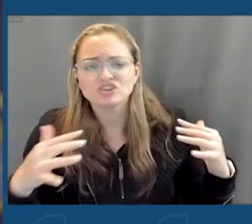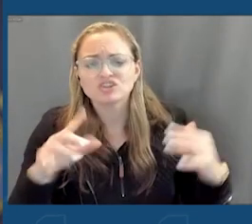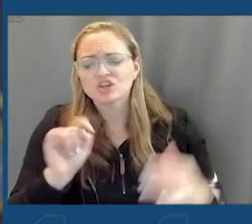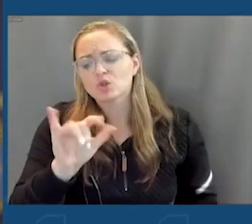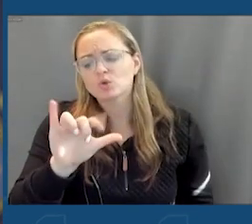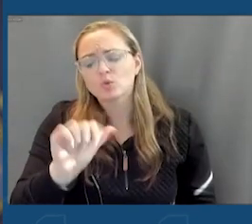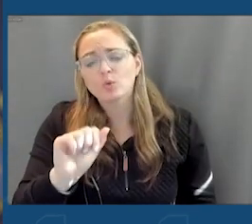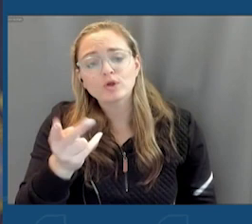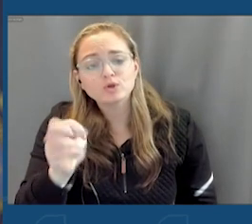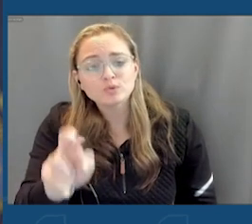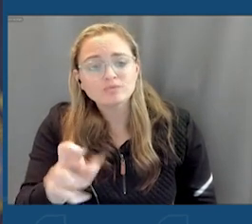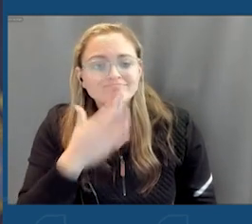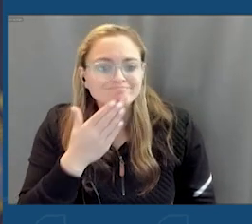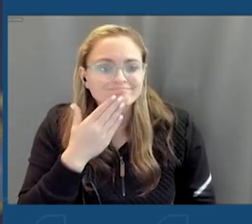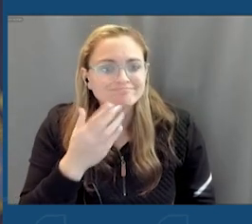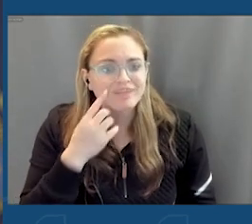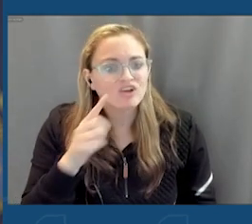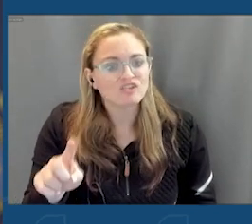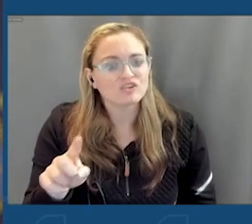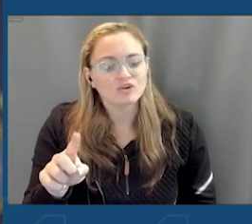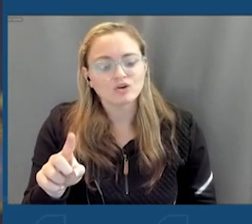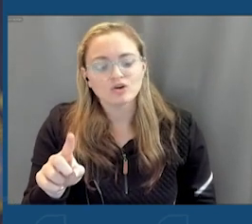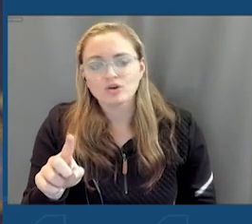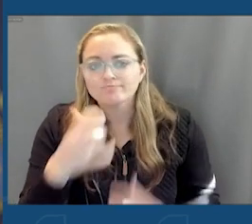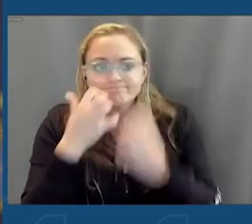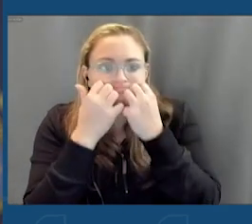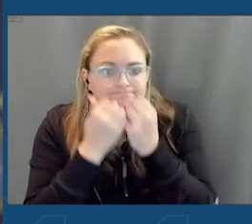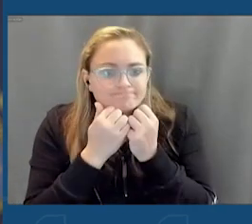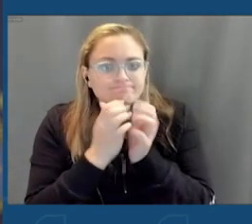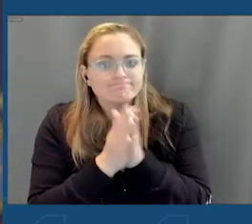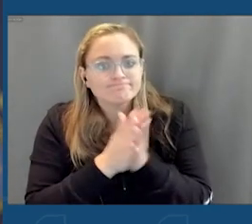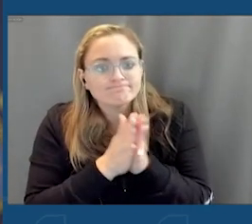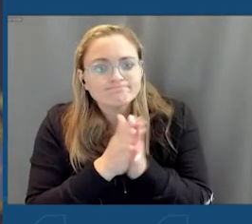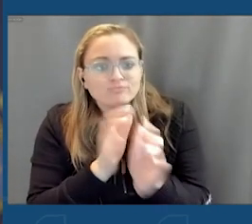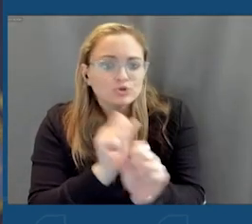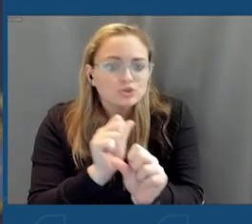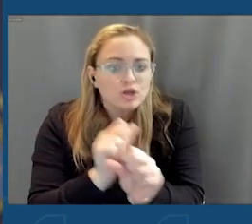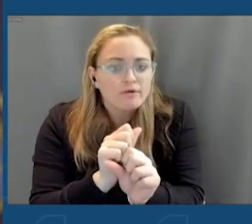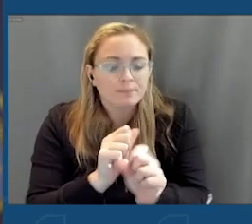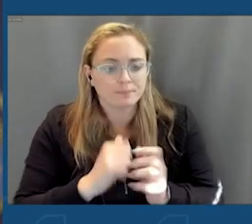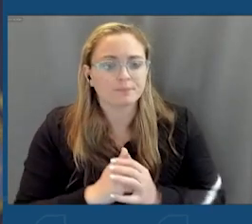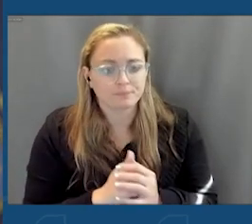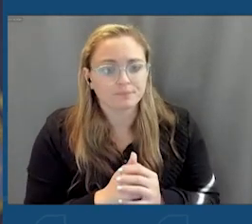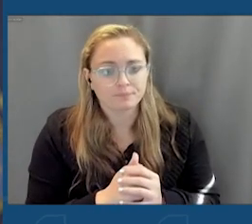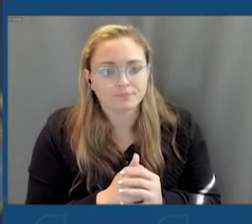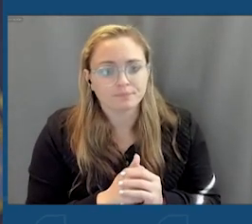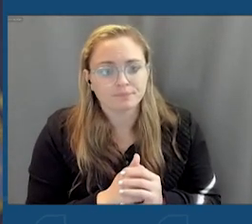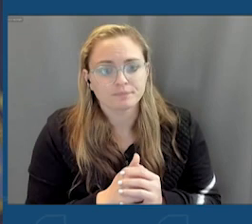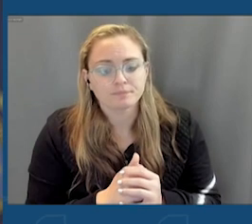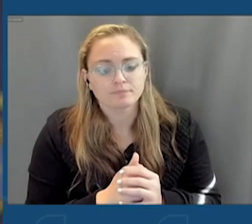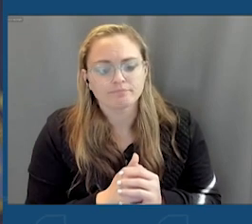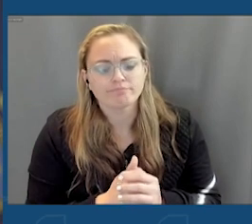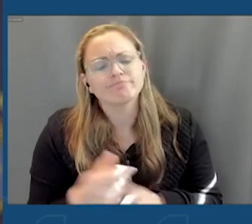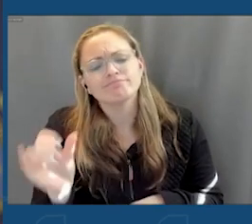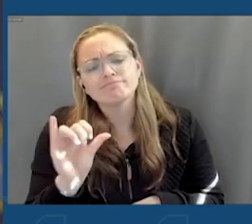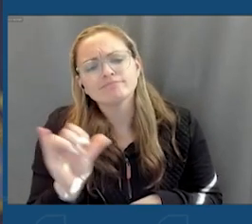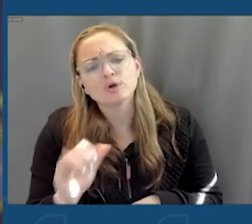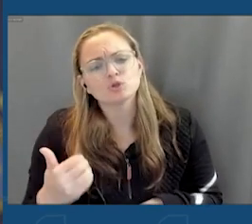thank her for the passion she brings to her job as well. We also